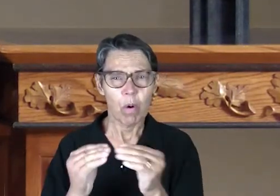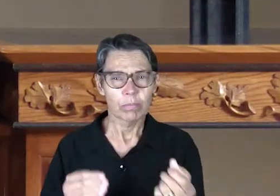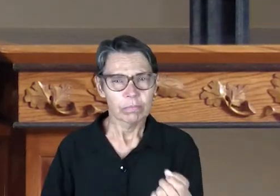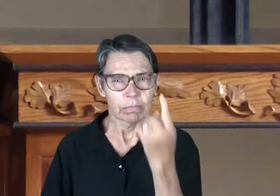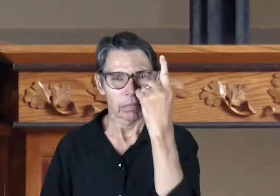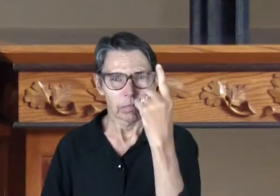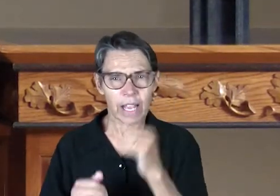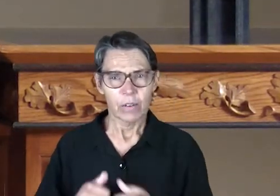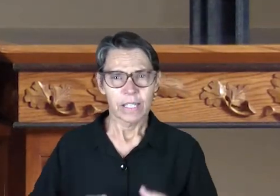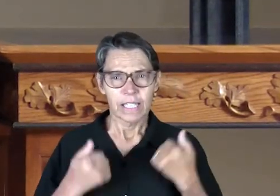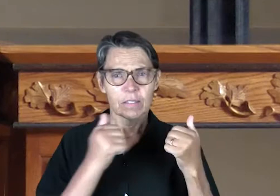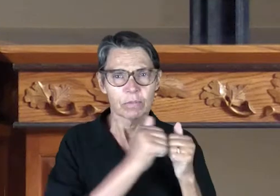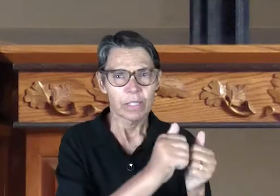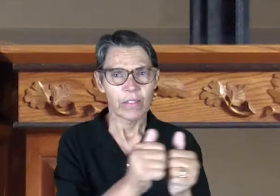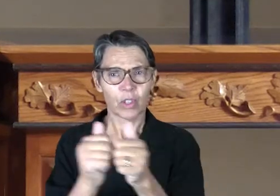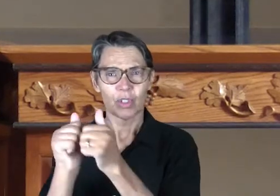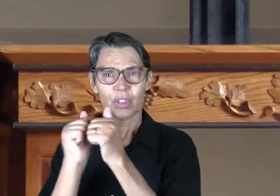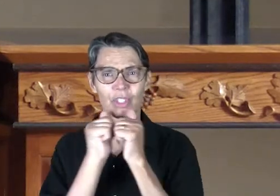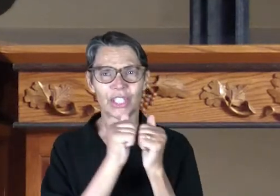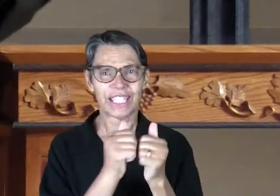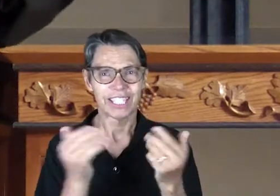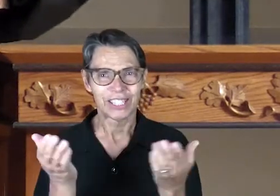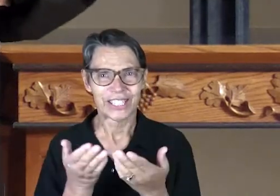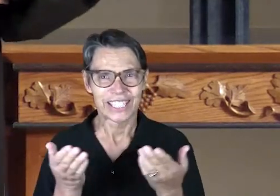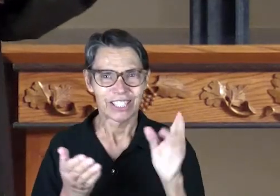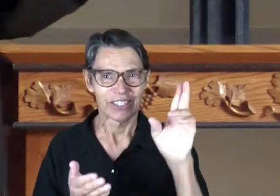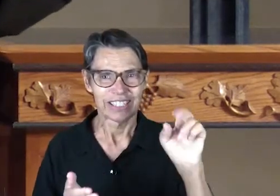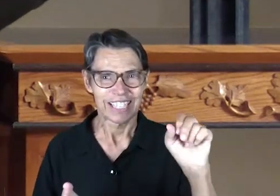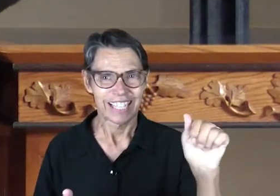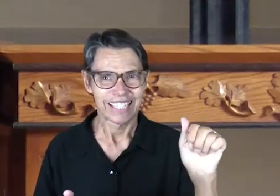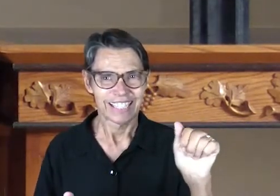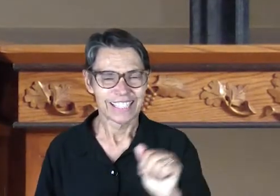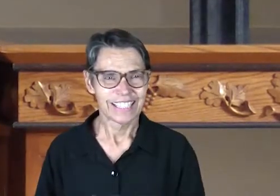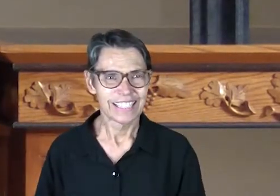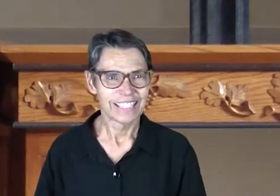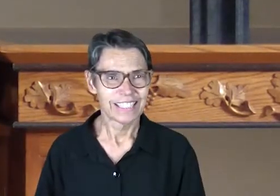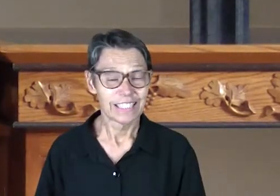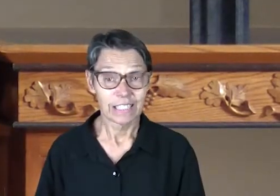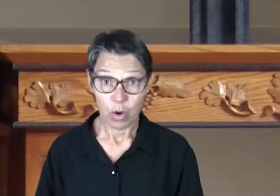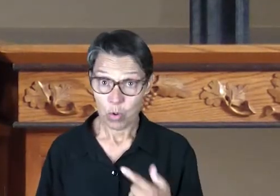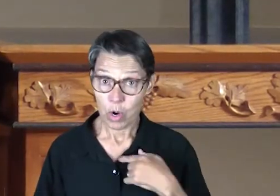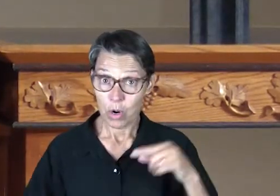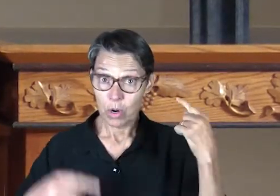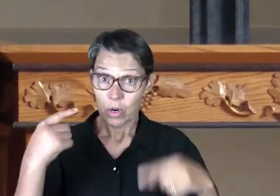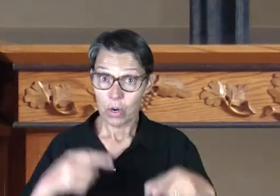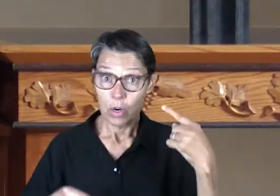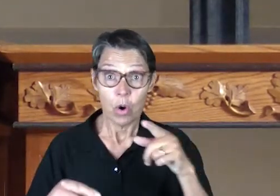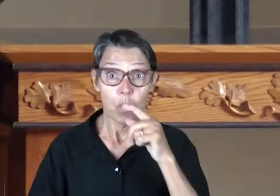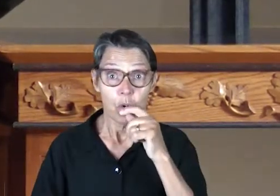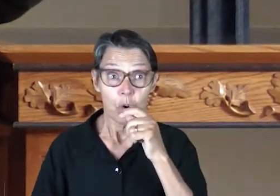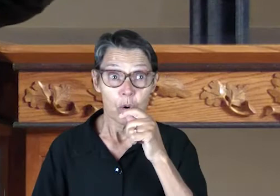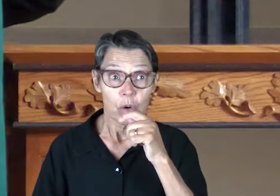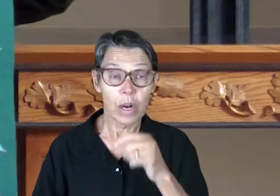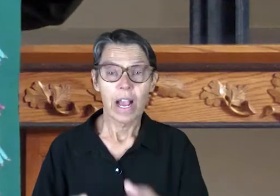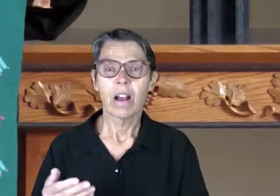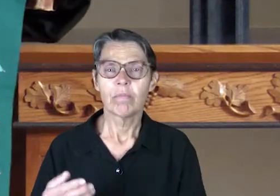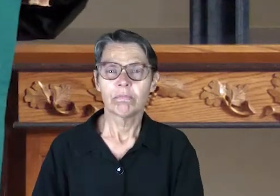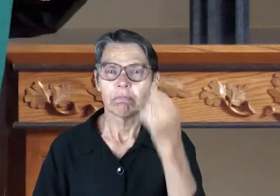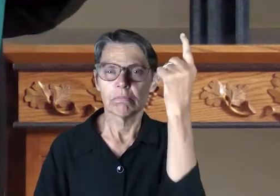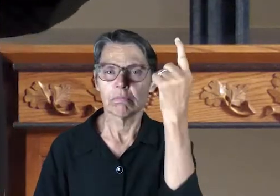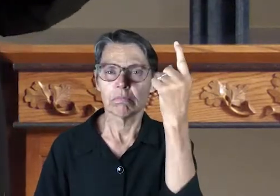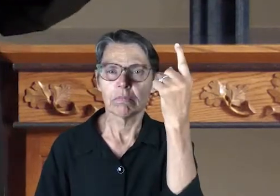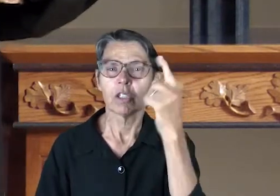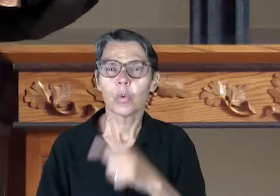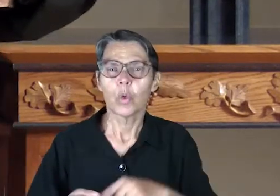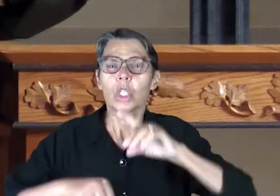greatest understanding of how it is that we live together in this nation? Are we arguing about who has the